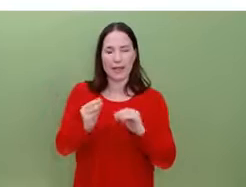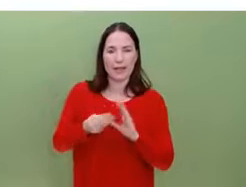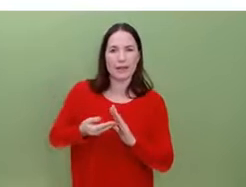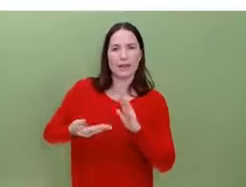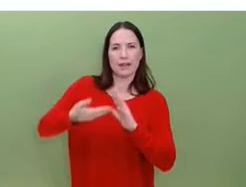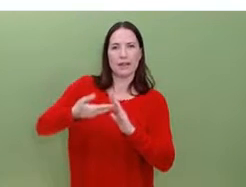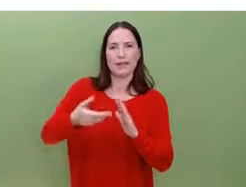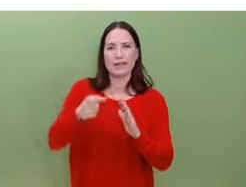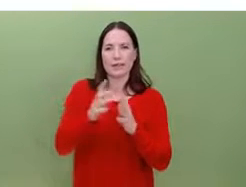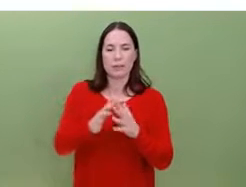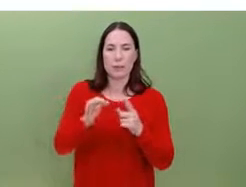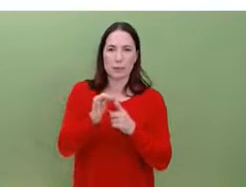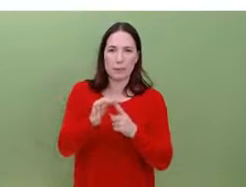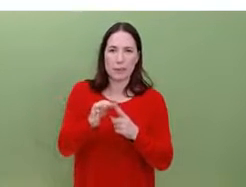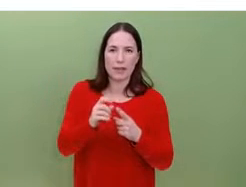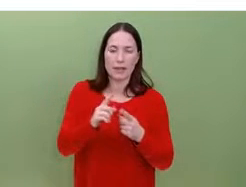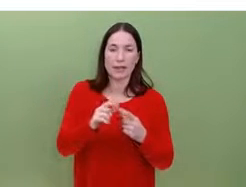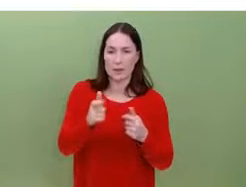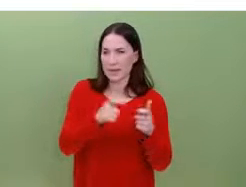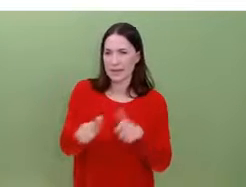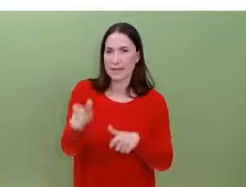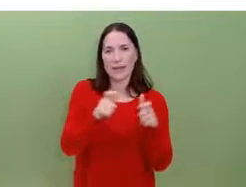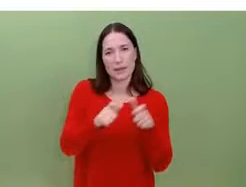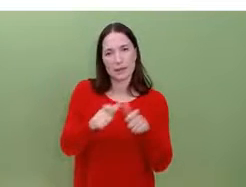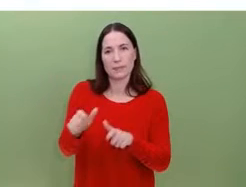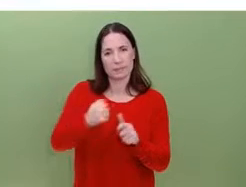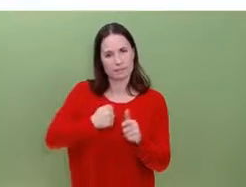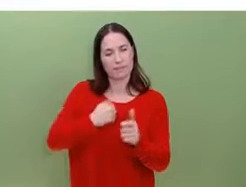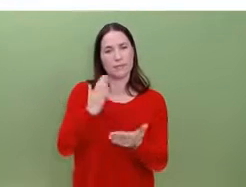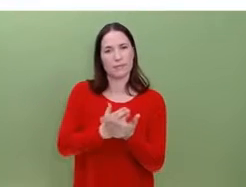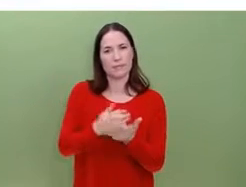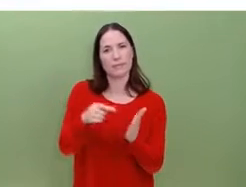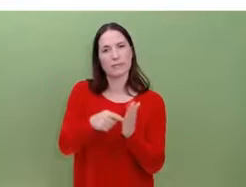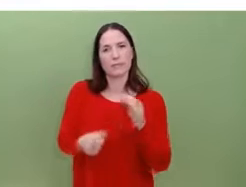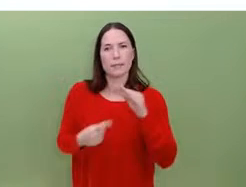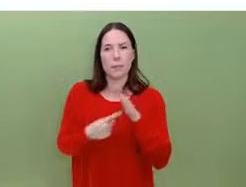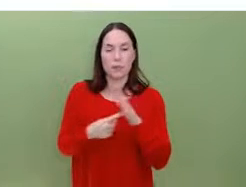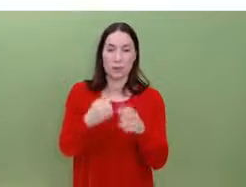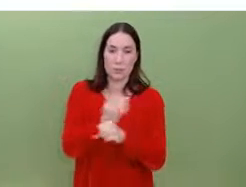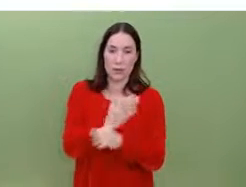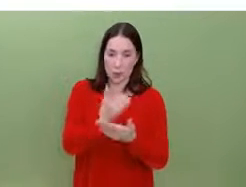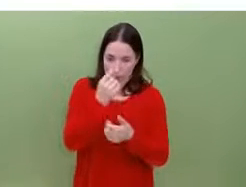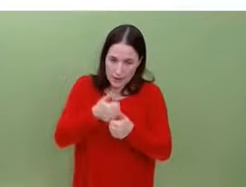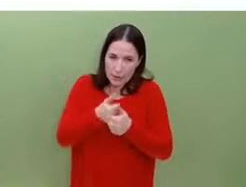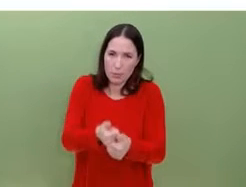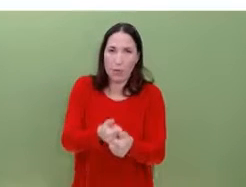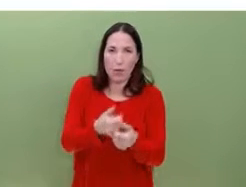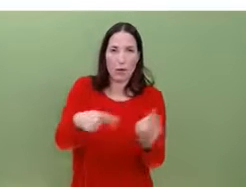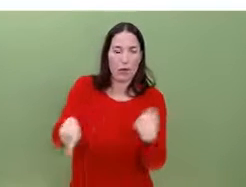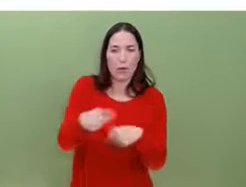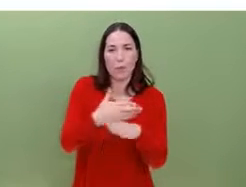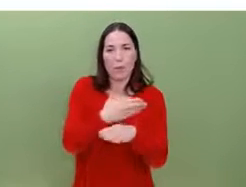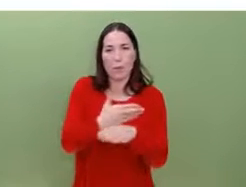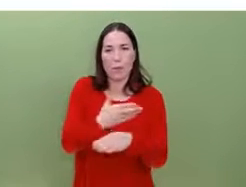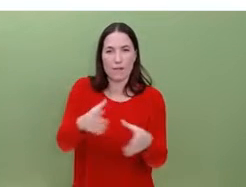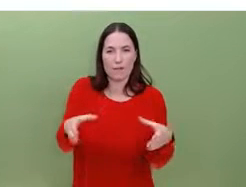So sustainability is very much on our agenda, and we're really wanting to support this important workforce,